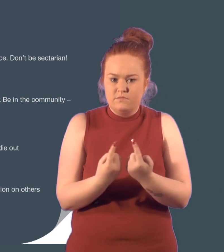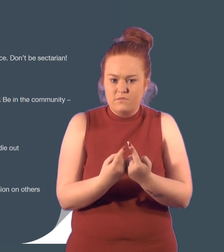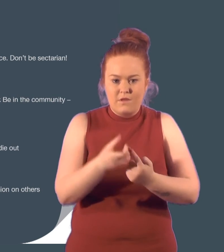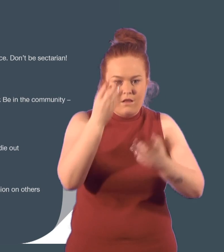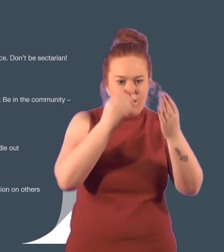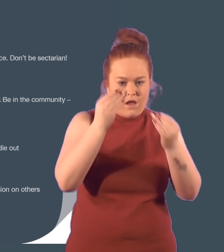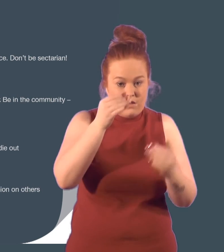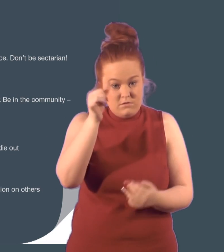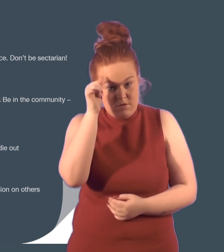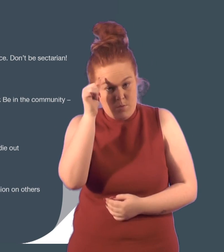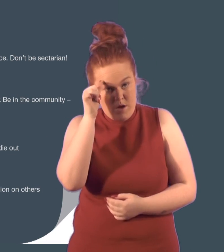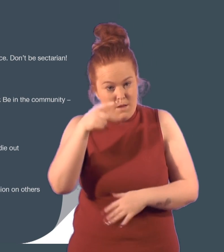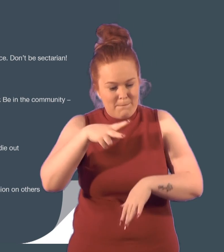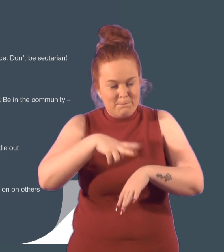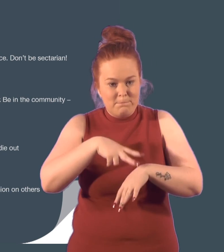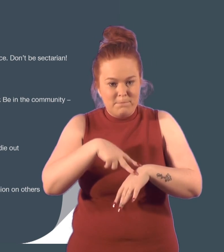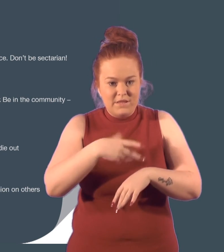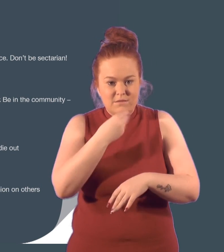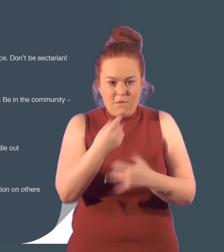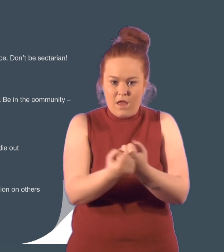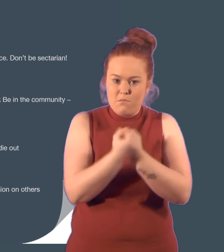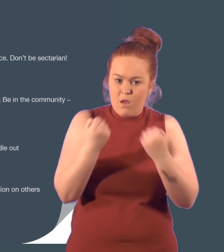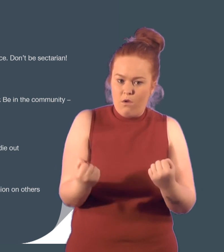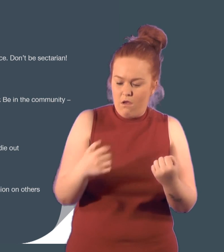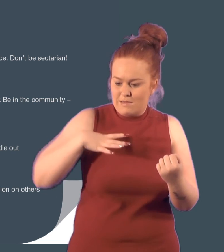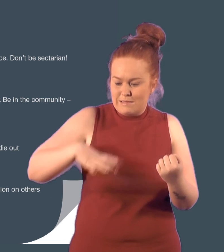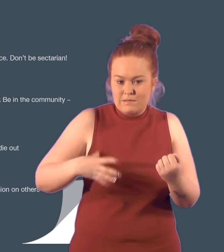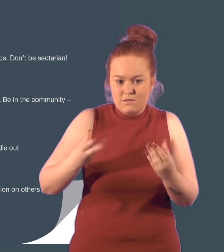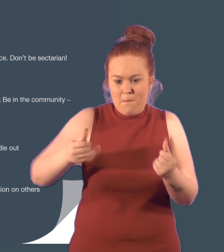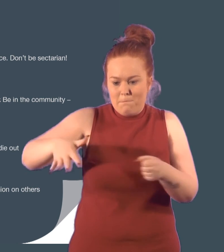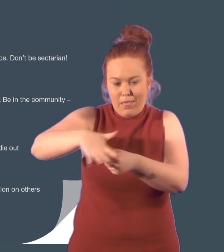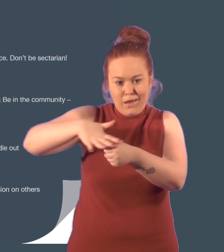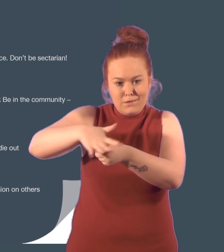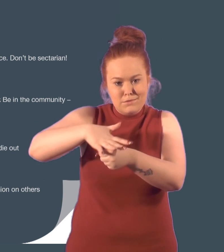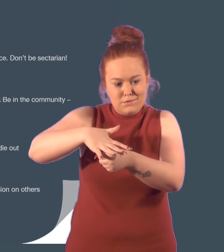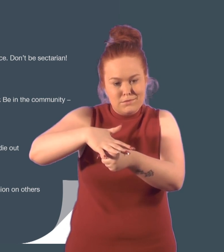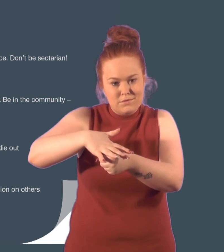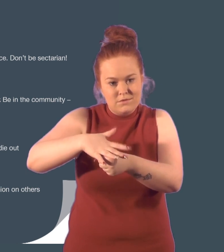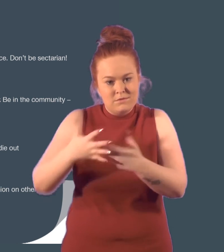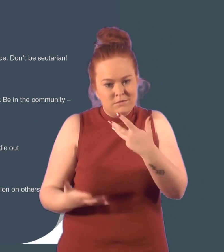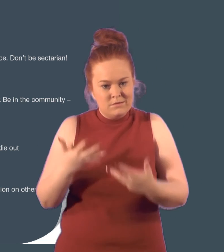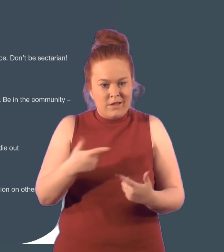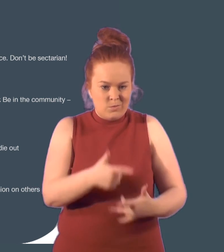like these learners were aware that there's greater police manpower needed in some places, they felt.